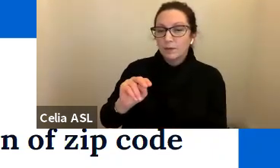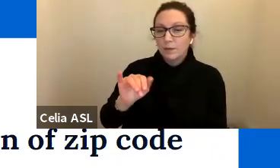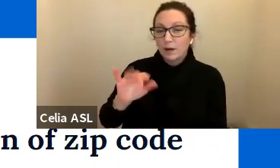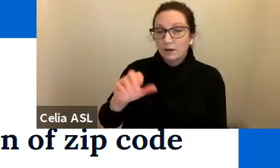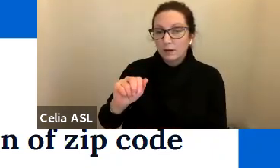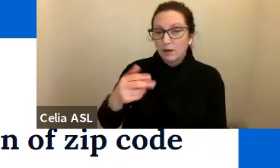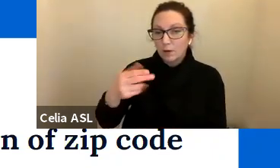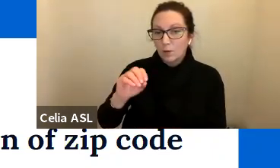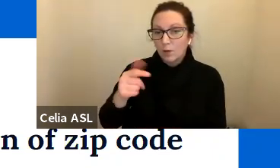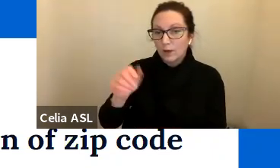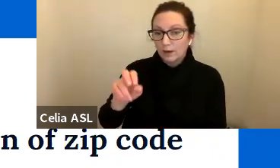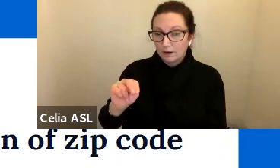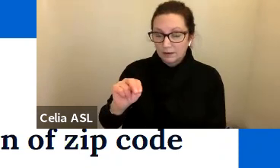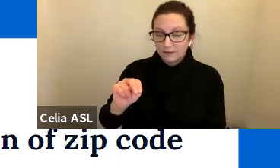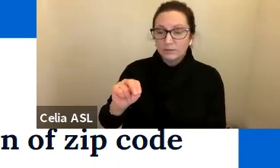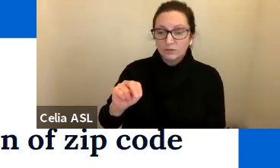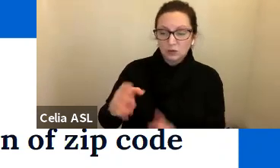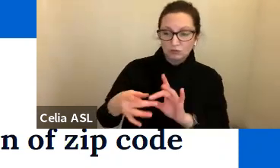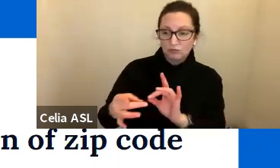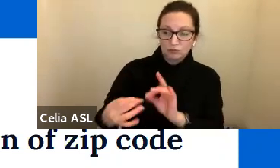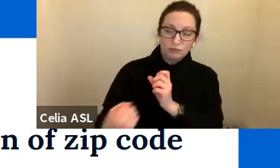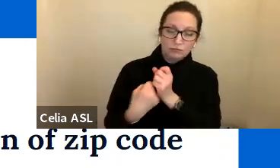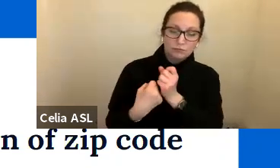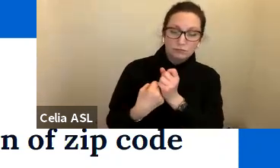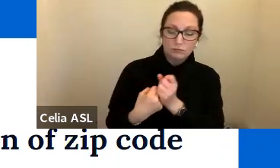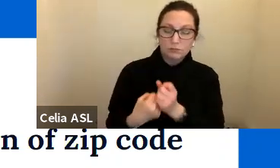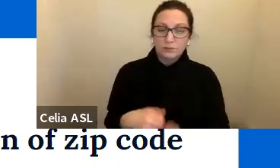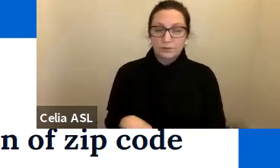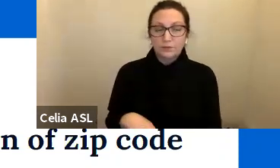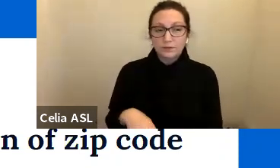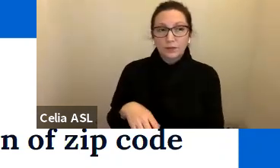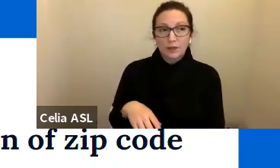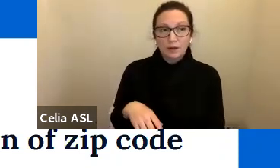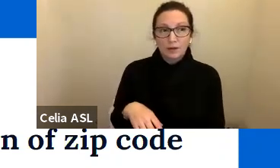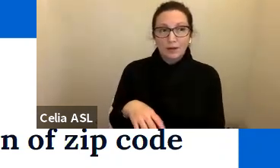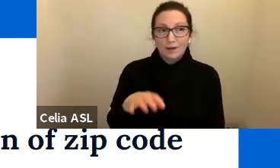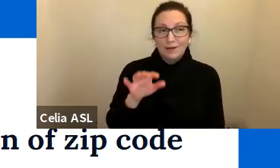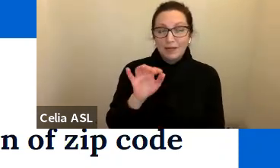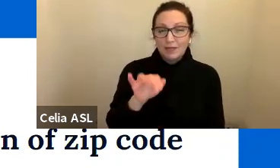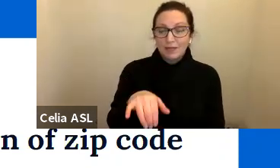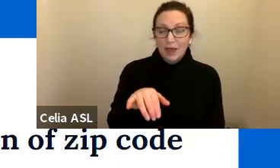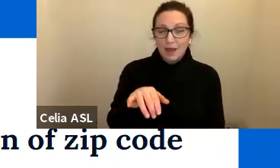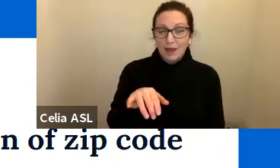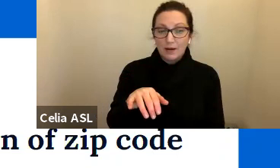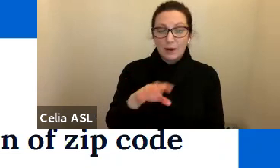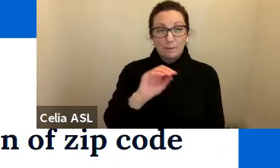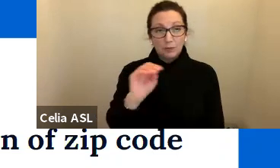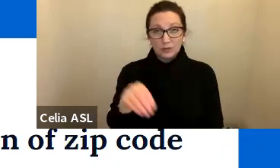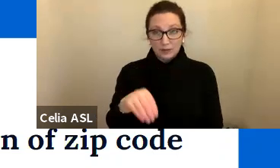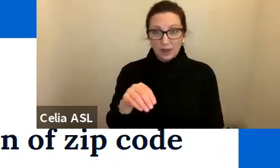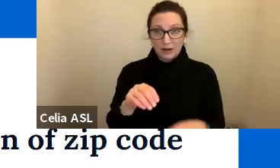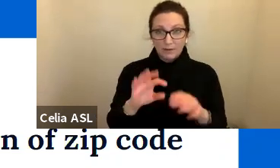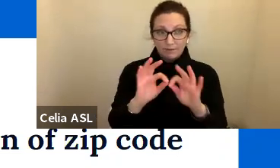this. But the data for the percentage of families, the median